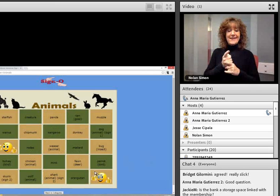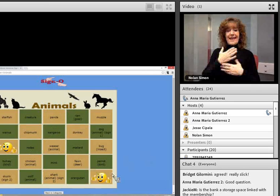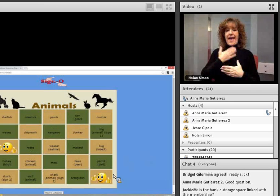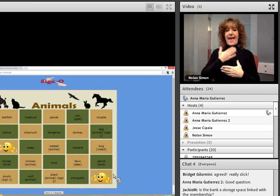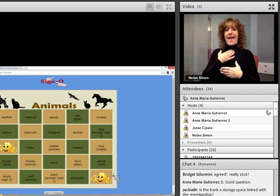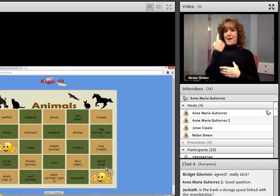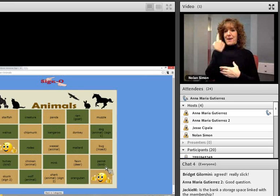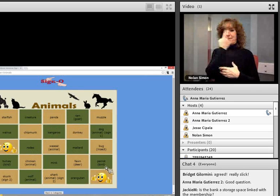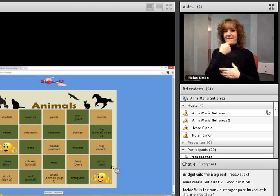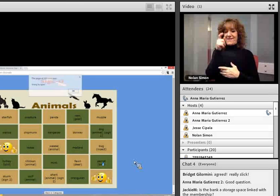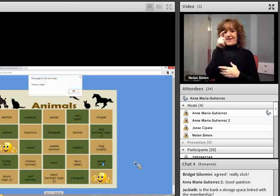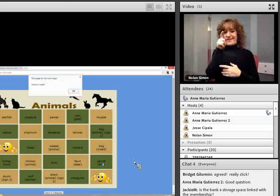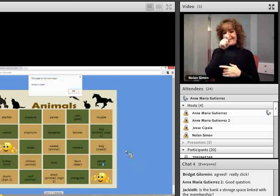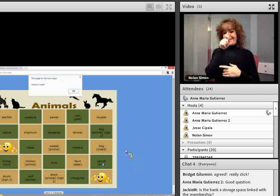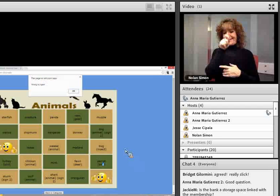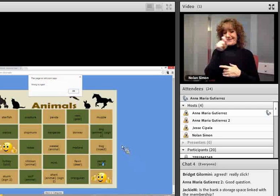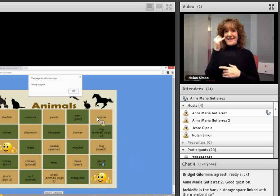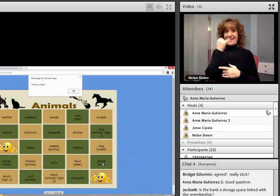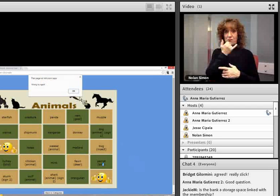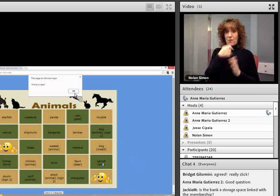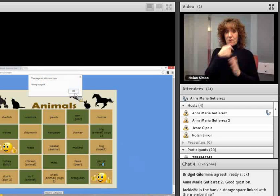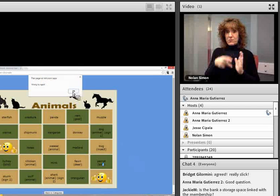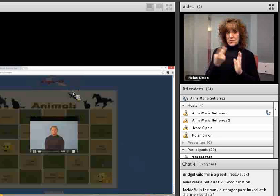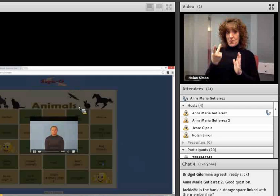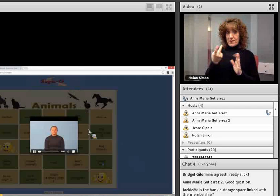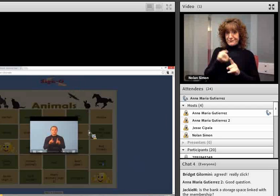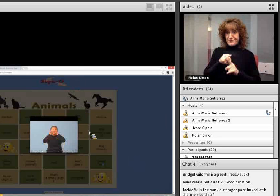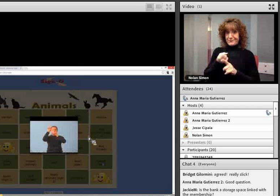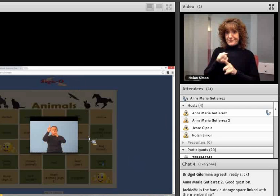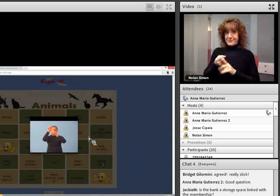face. If you're wrong, twice,